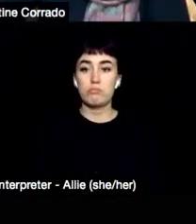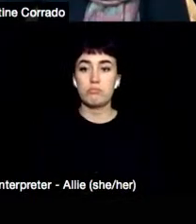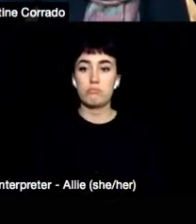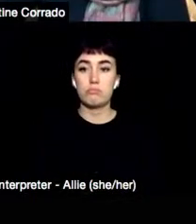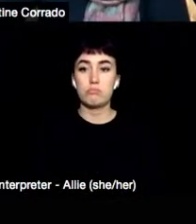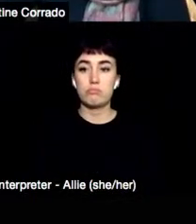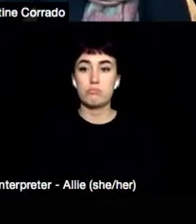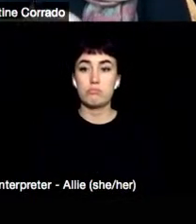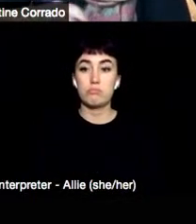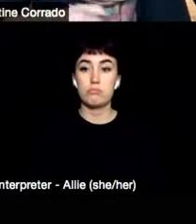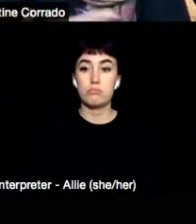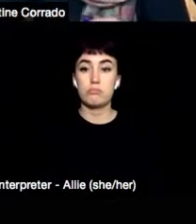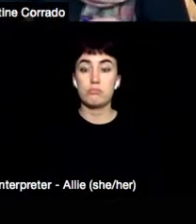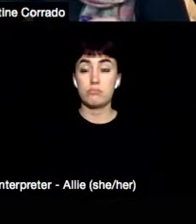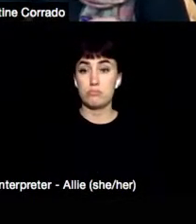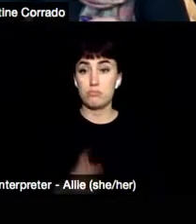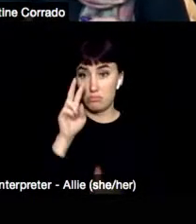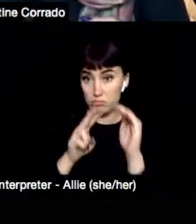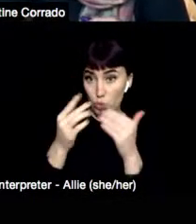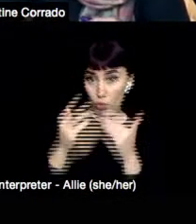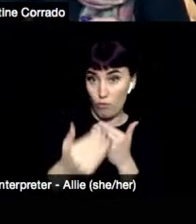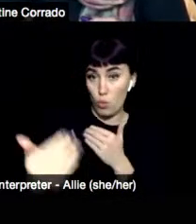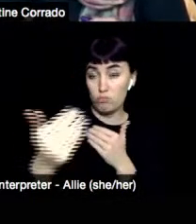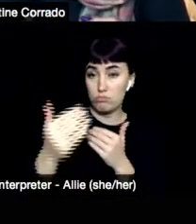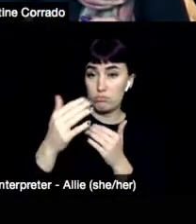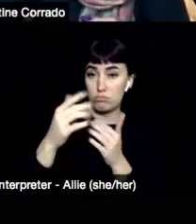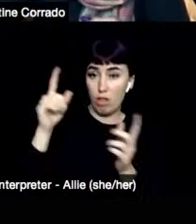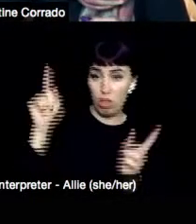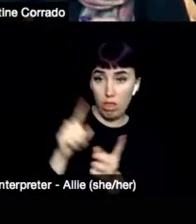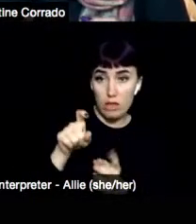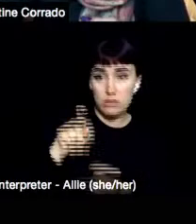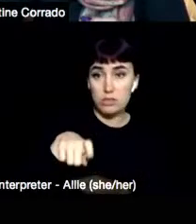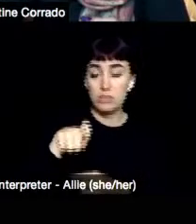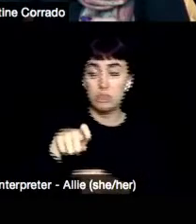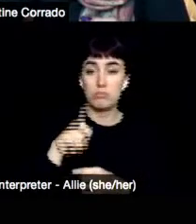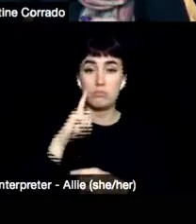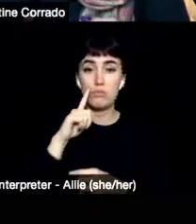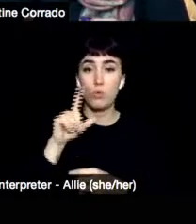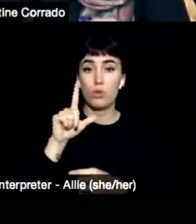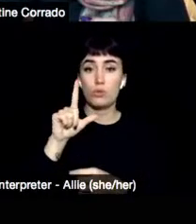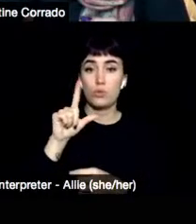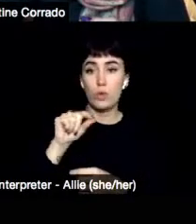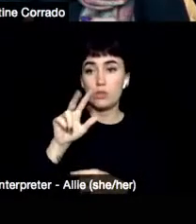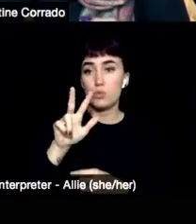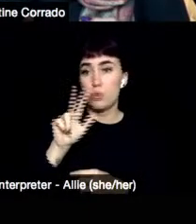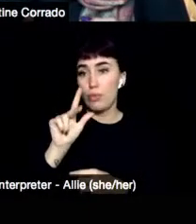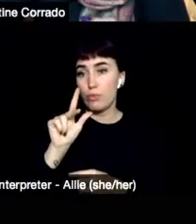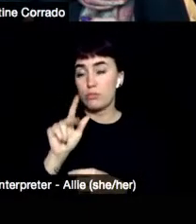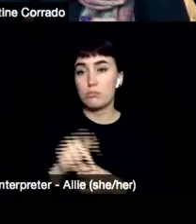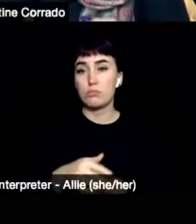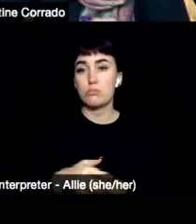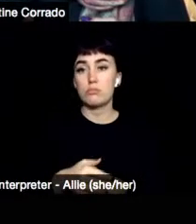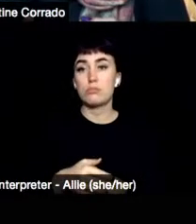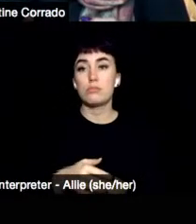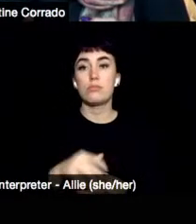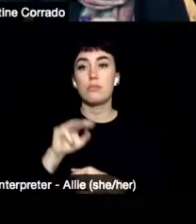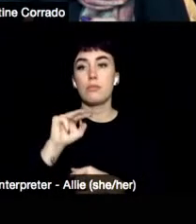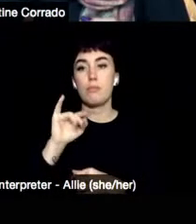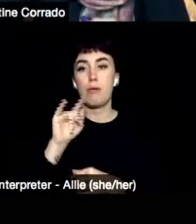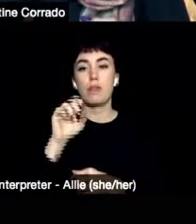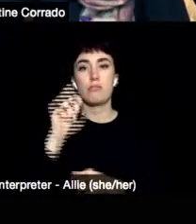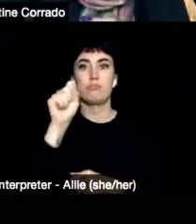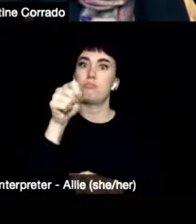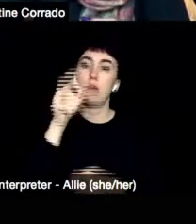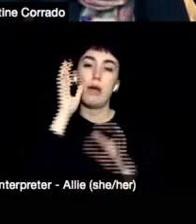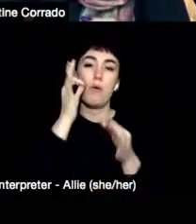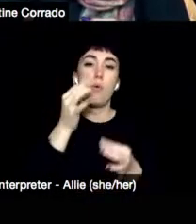do we anticipate going forward less of a need in 23? Yeah, absolutely, Supervisor. The